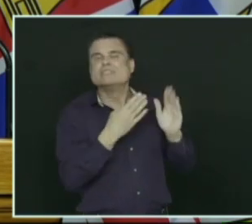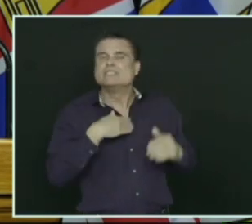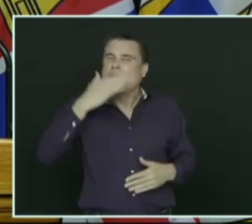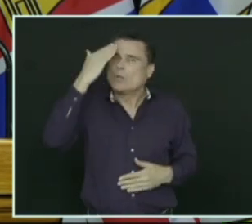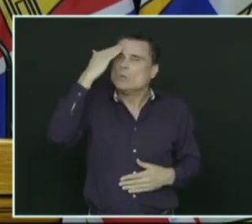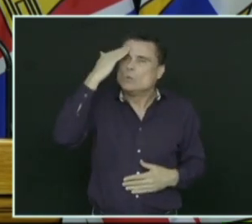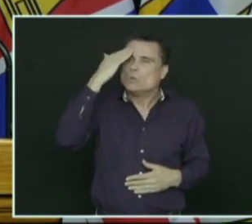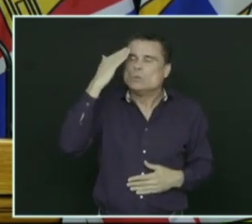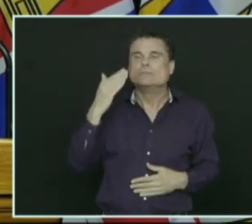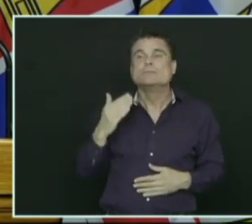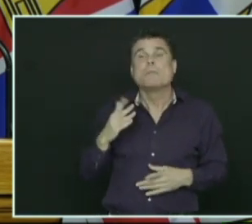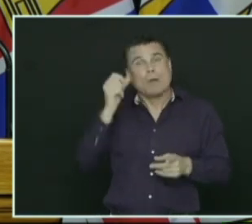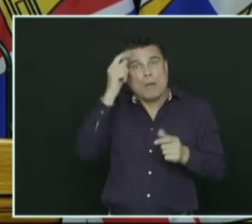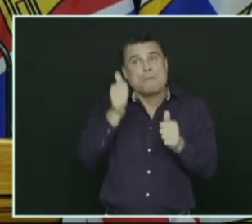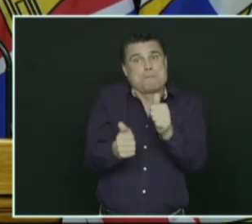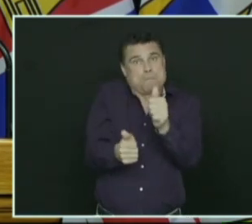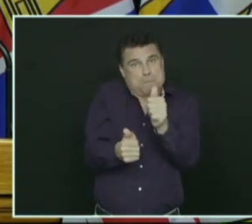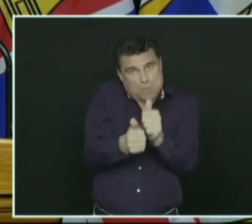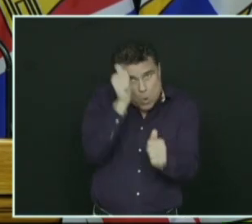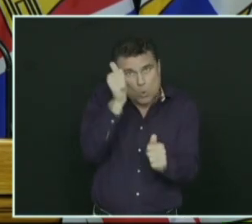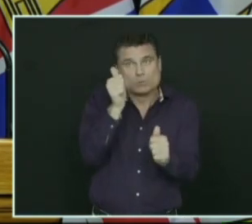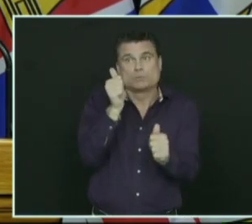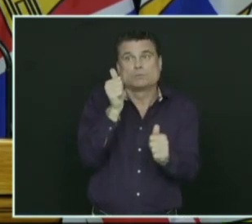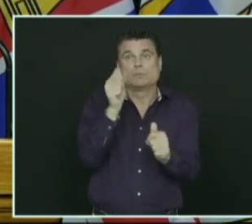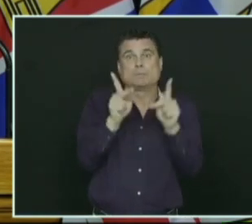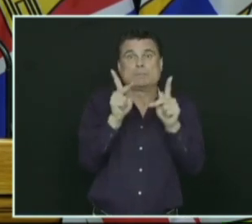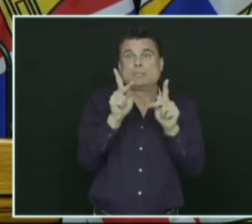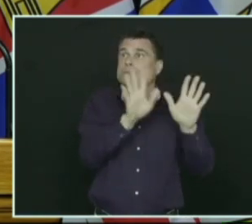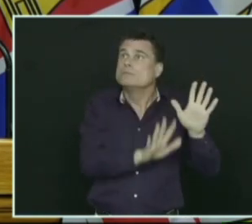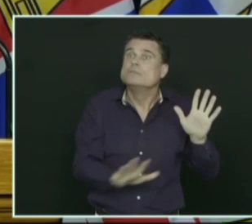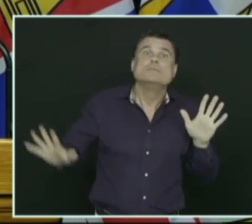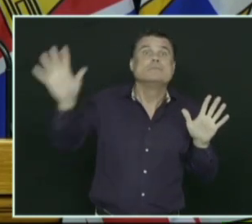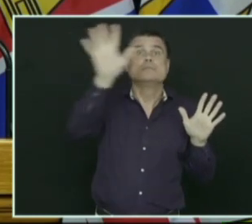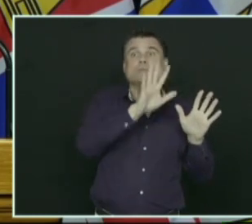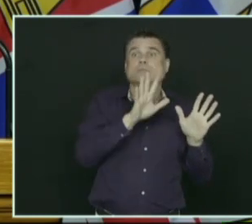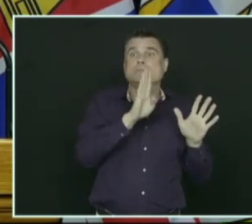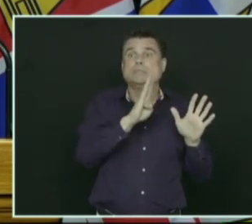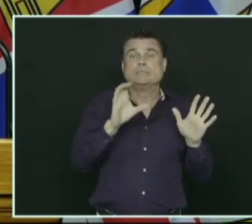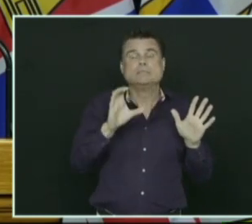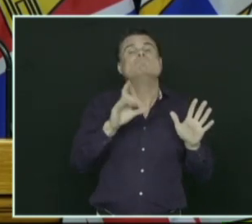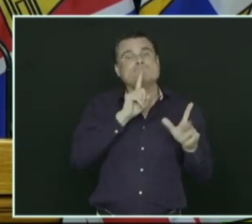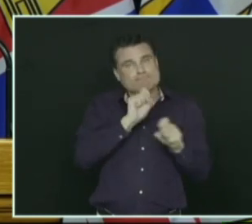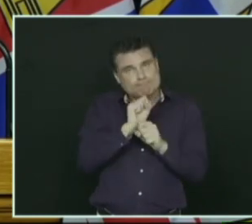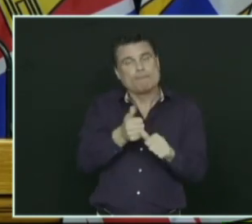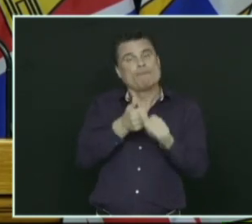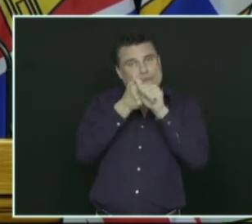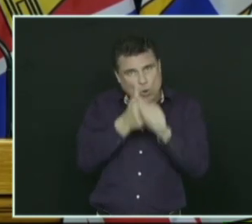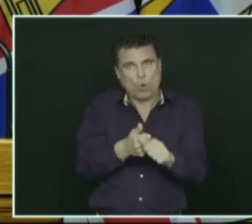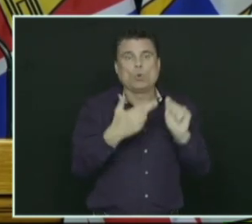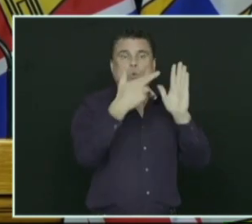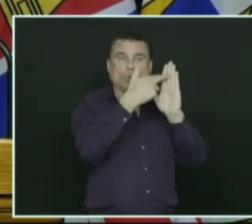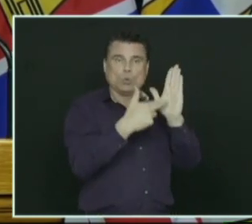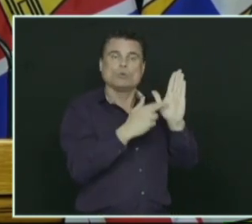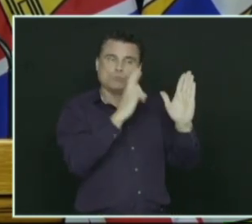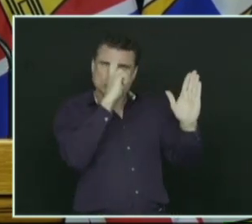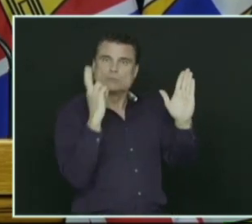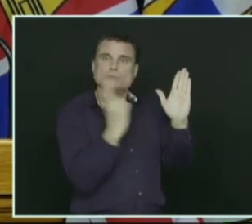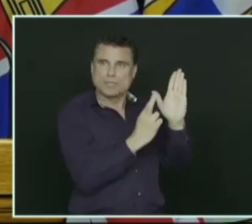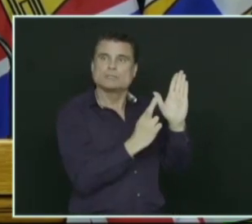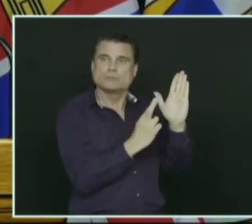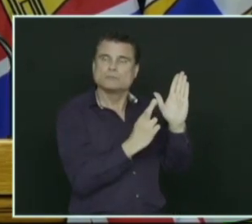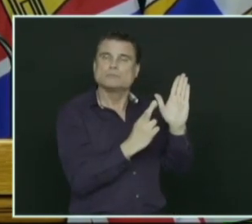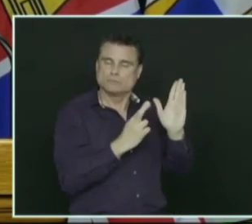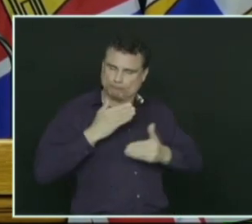Next question is from Eva Yuguen from CBC. Go ahead, please. Hi, Dr. Henry. You mentioned we might